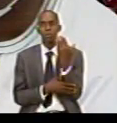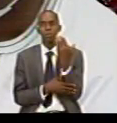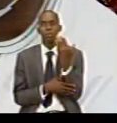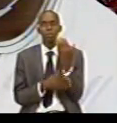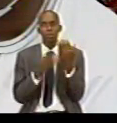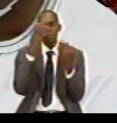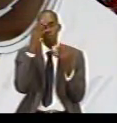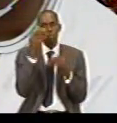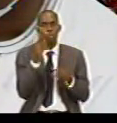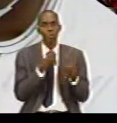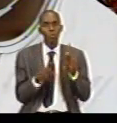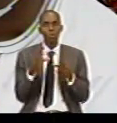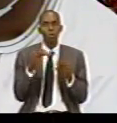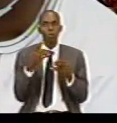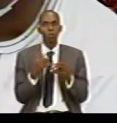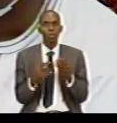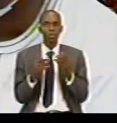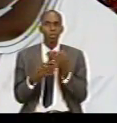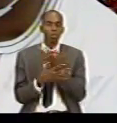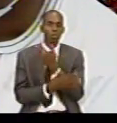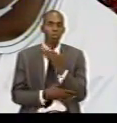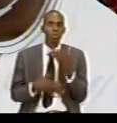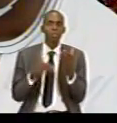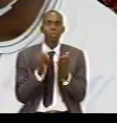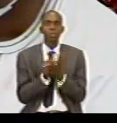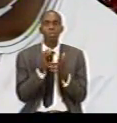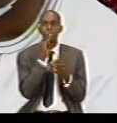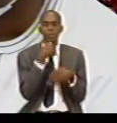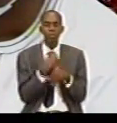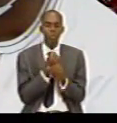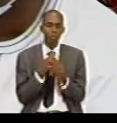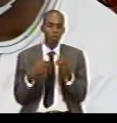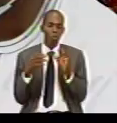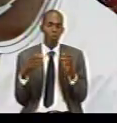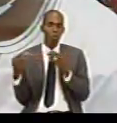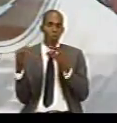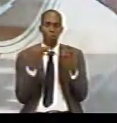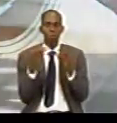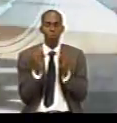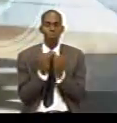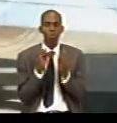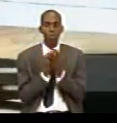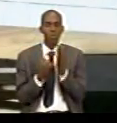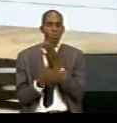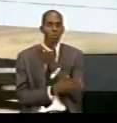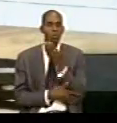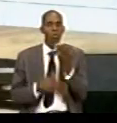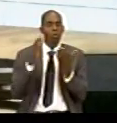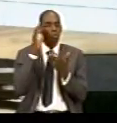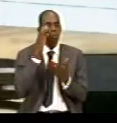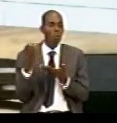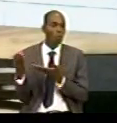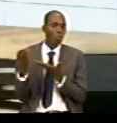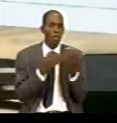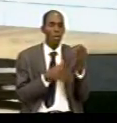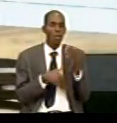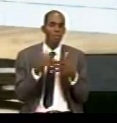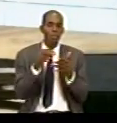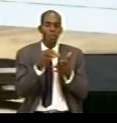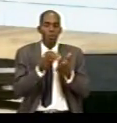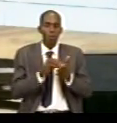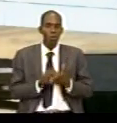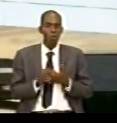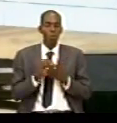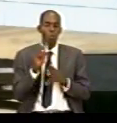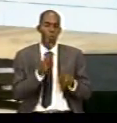the nation that is waging war with that country will evacuate their people. The wrath